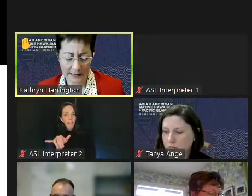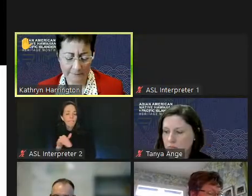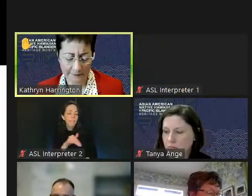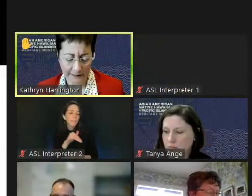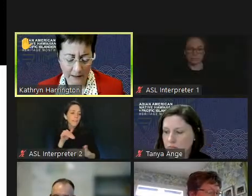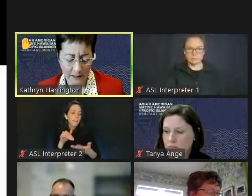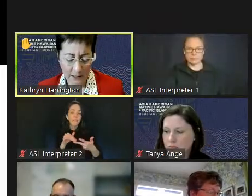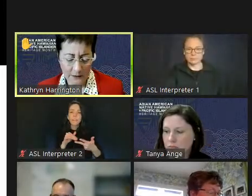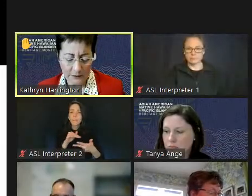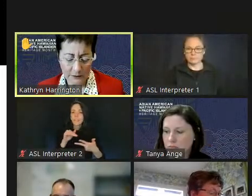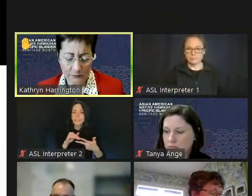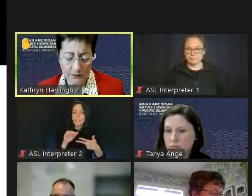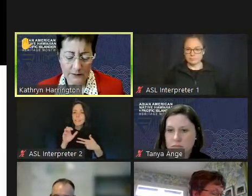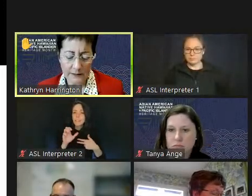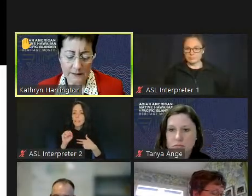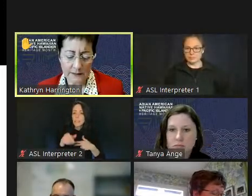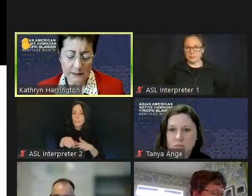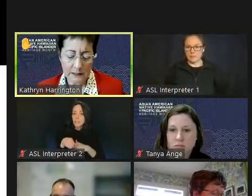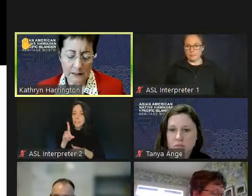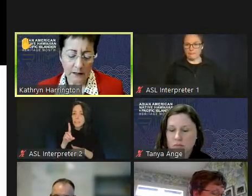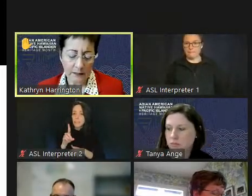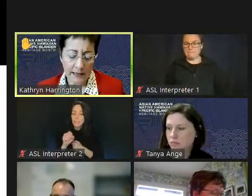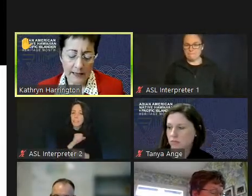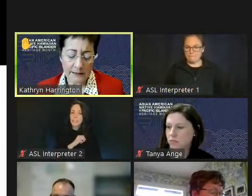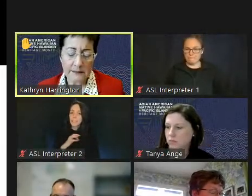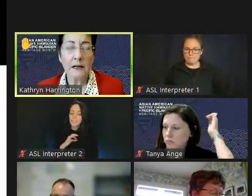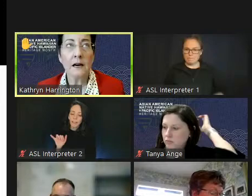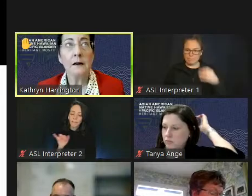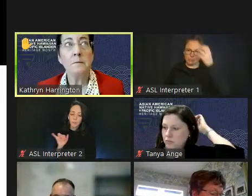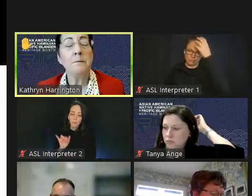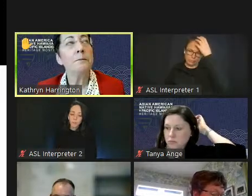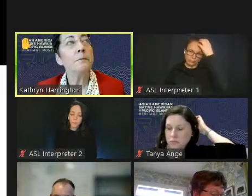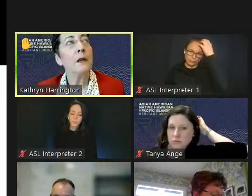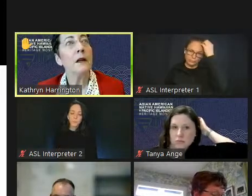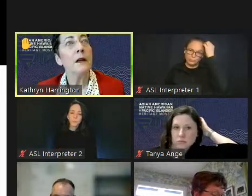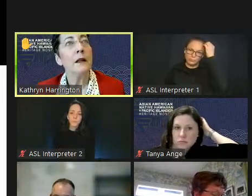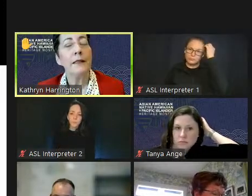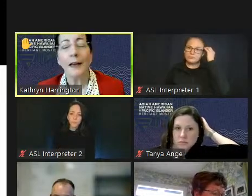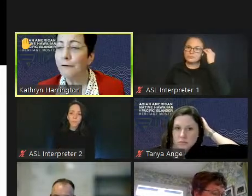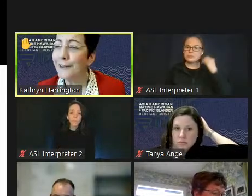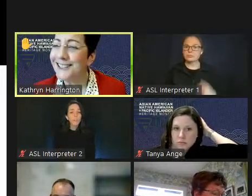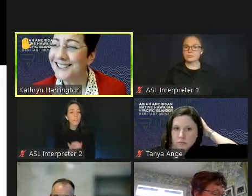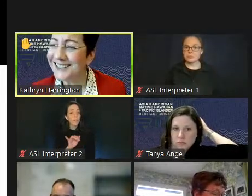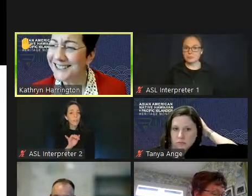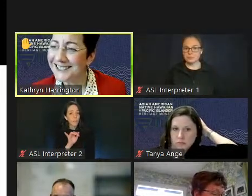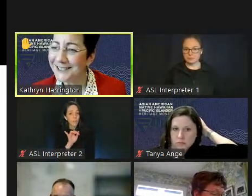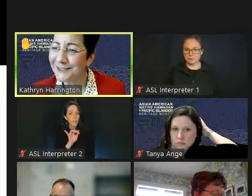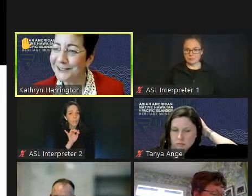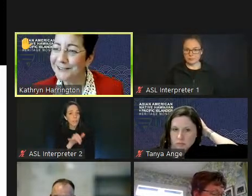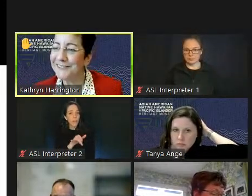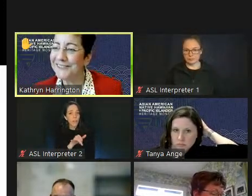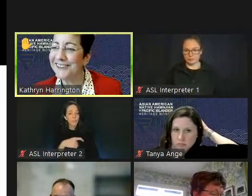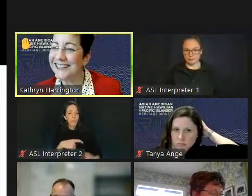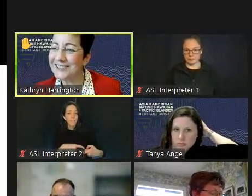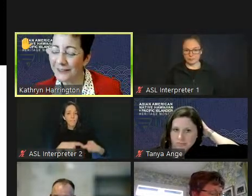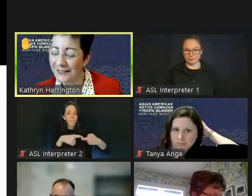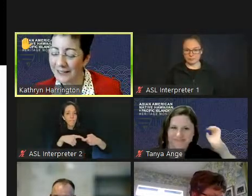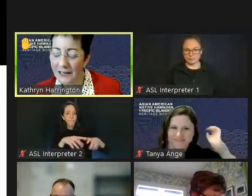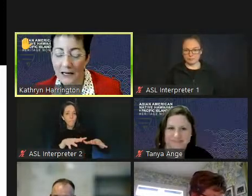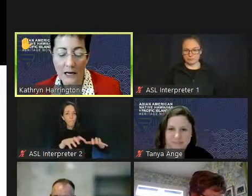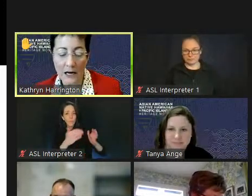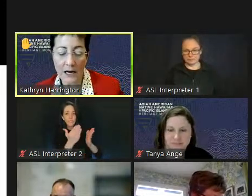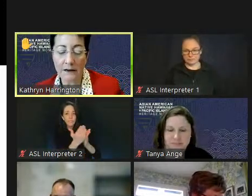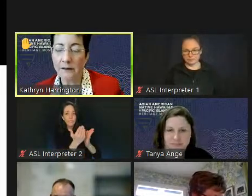ESPD staffing. So does that that freeze list, as we're referring to